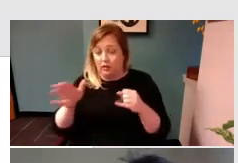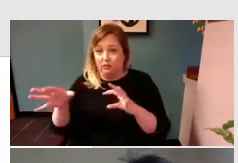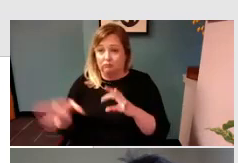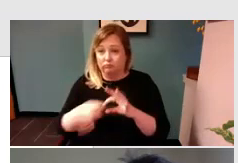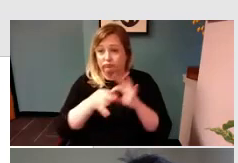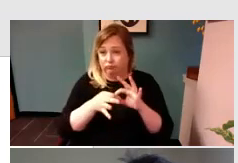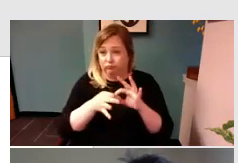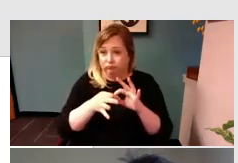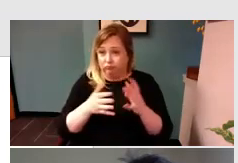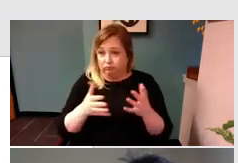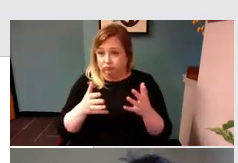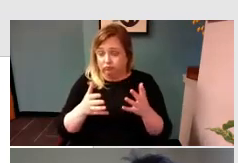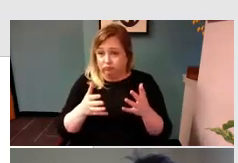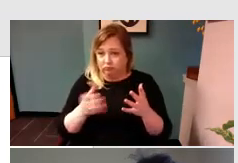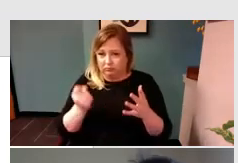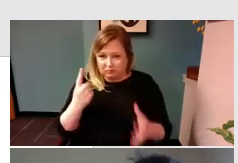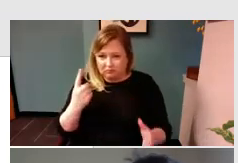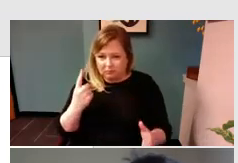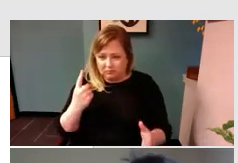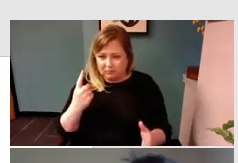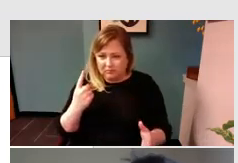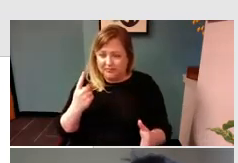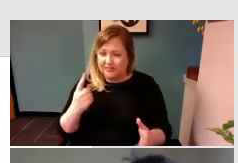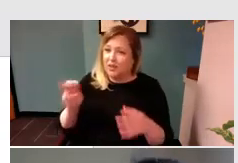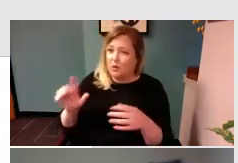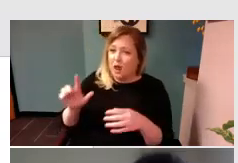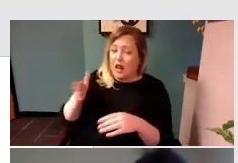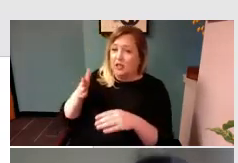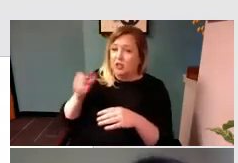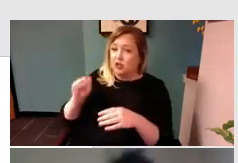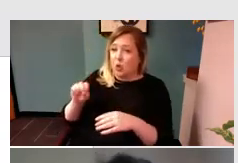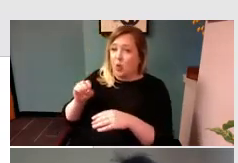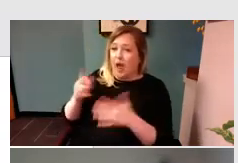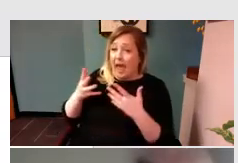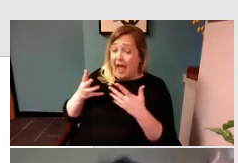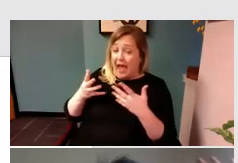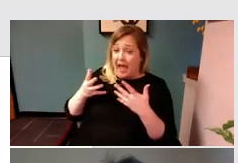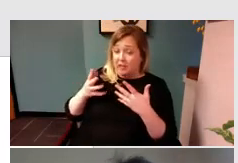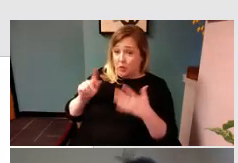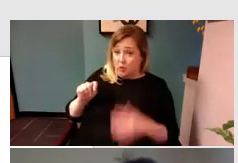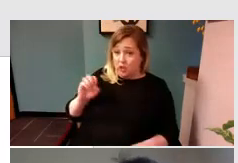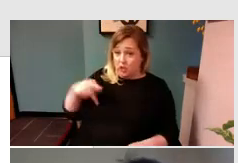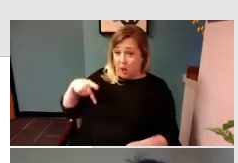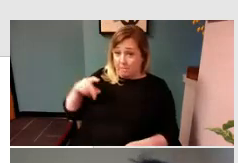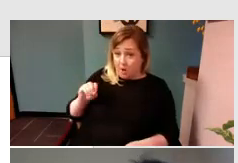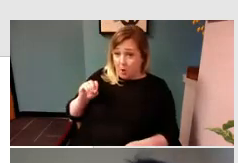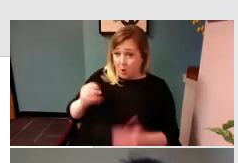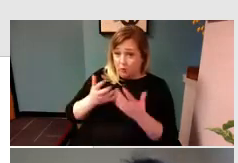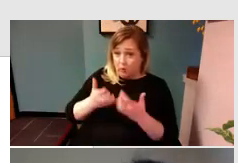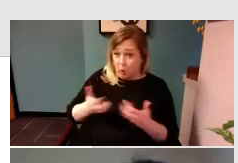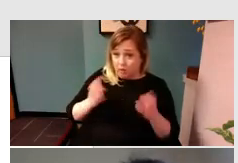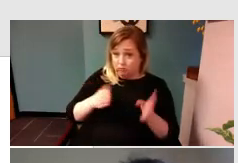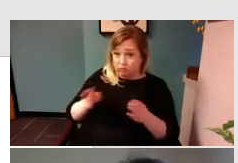Does that make sense? Right. After you've topologically sorted your node, yes, then a back edge is always a